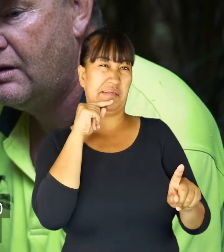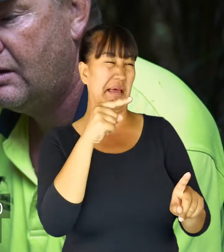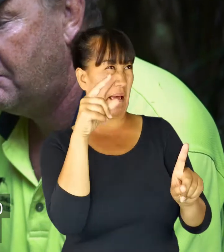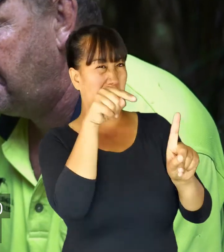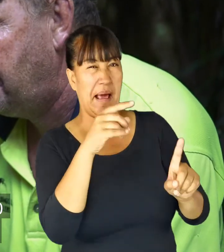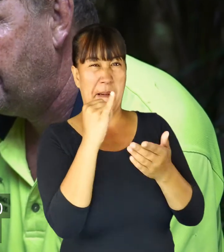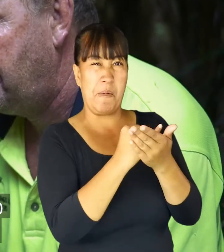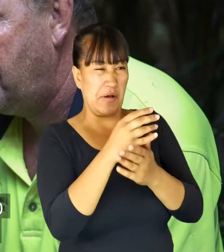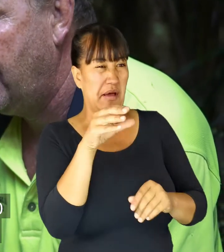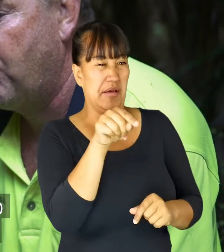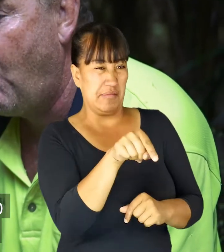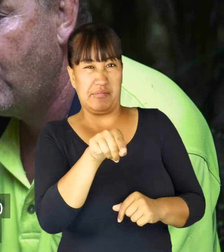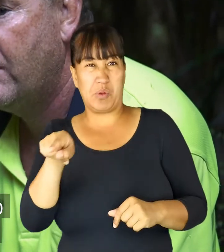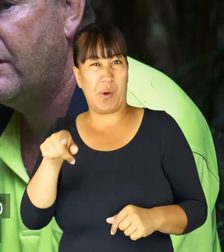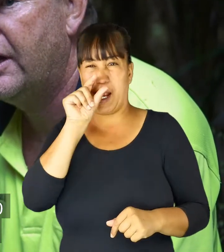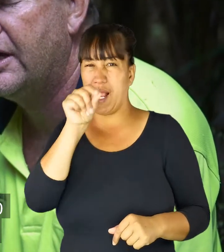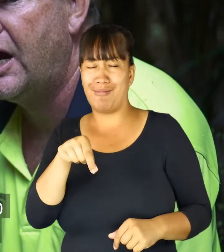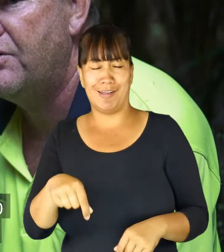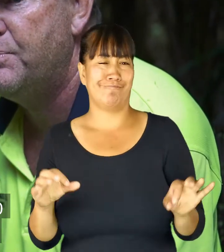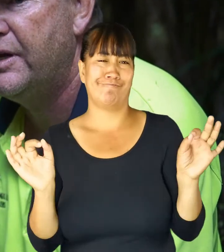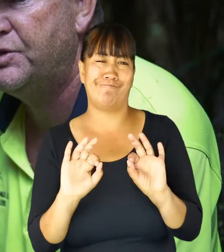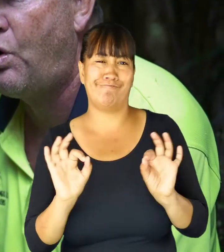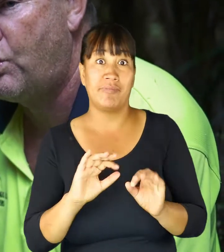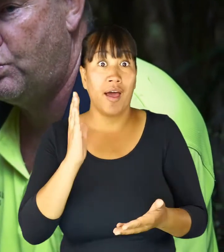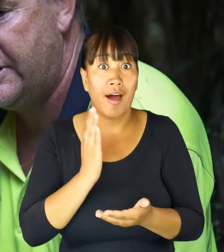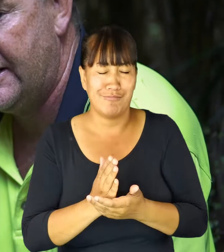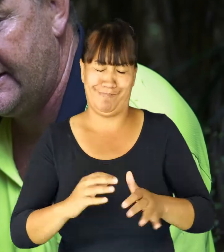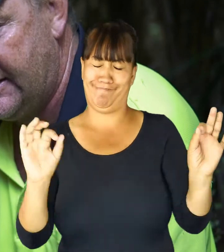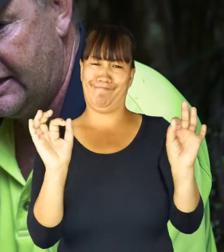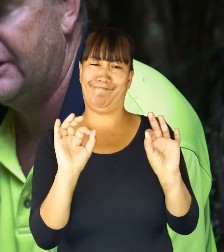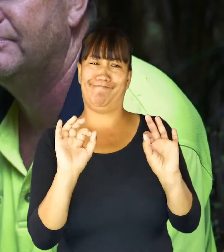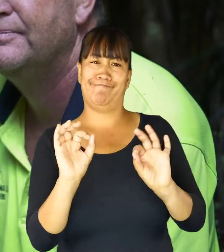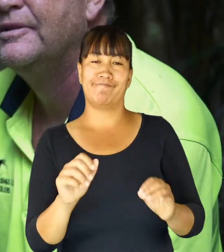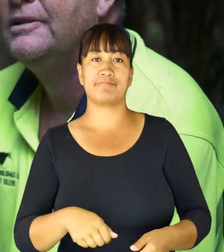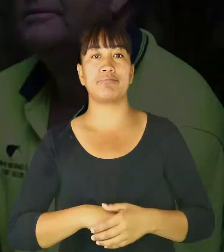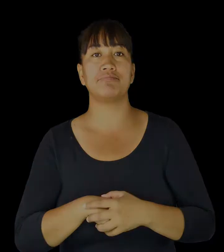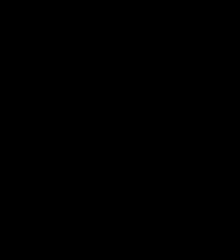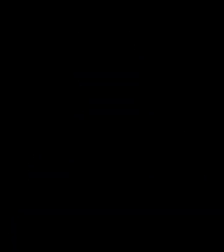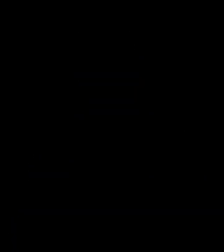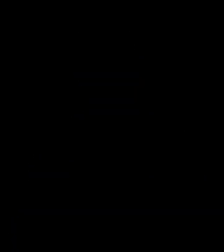are wrong. It can only be a dog called 1080 killing them.